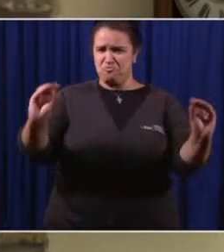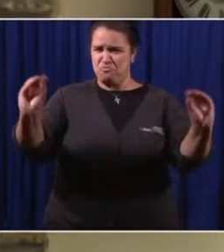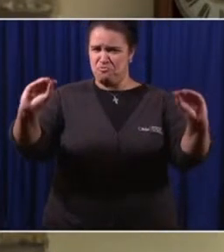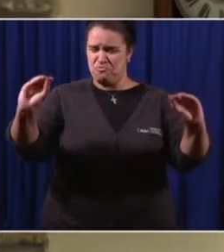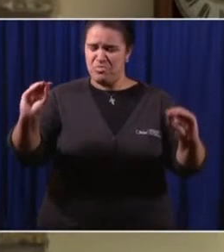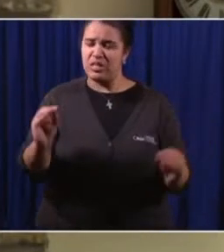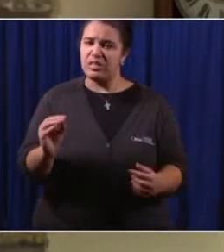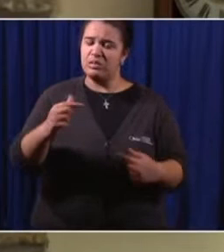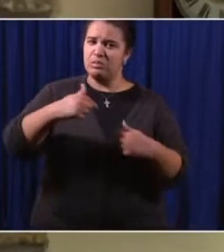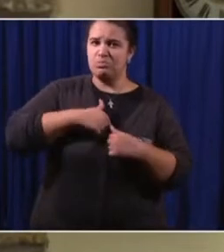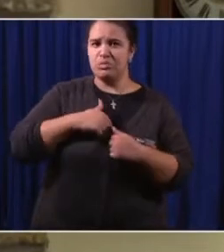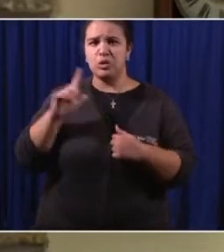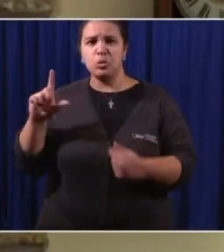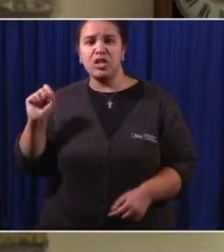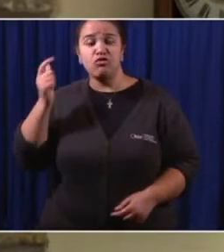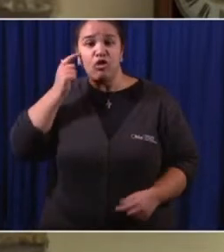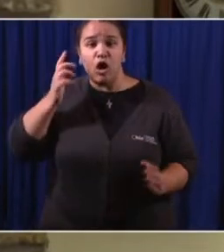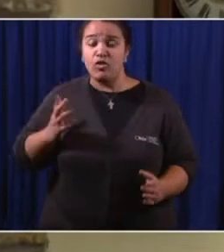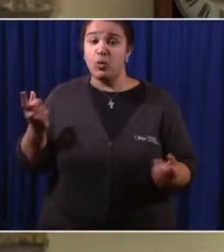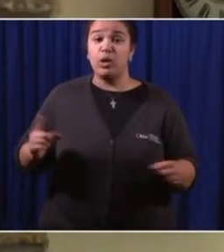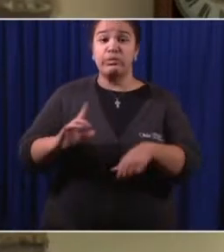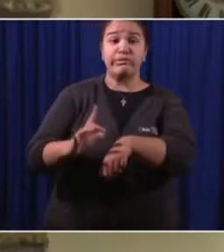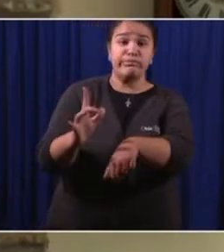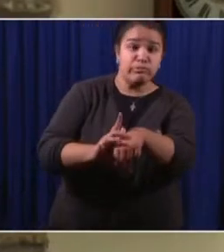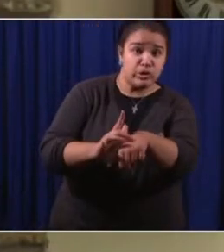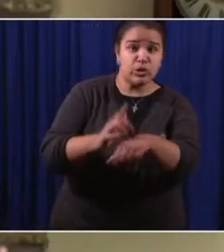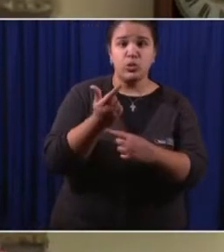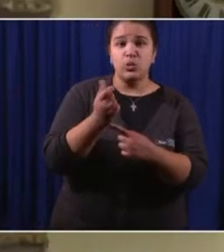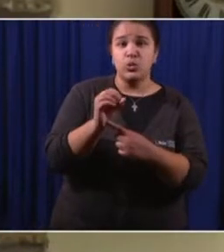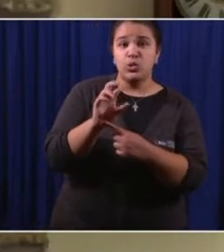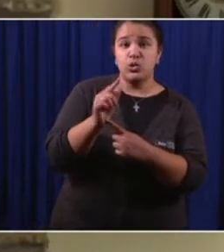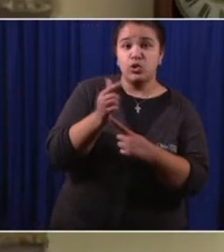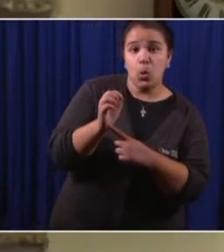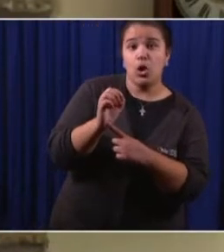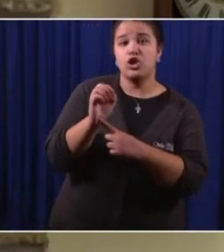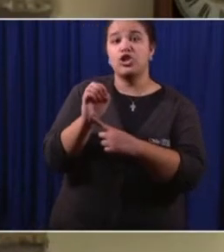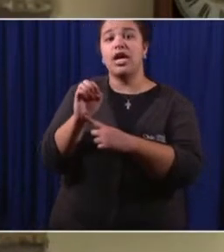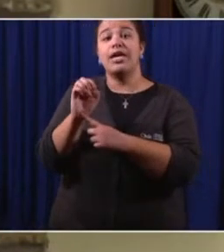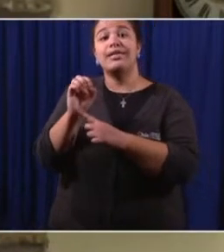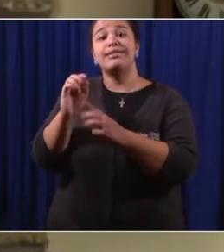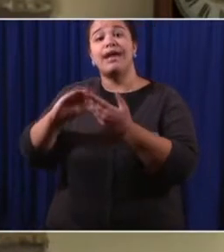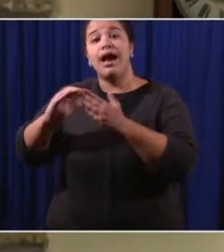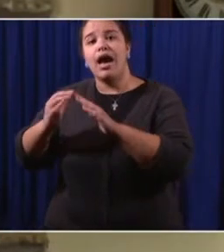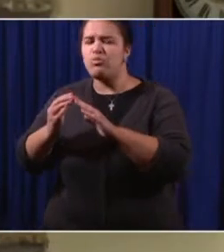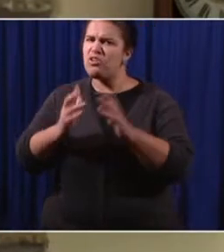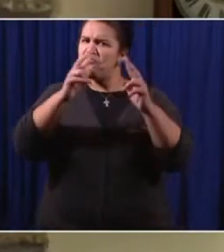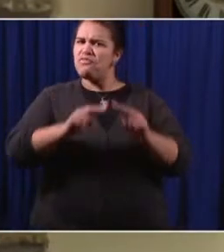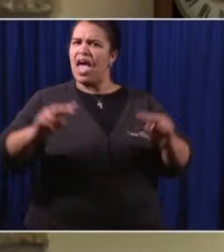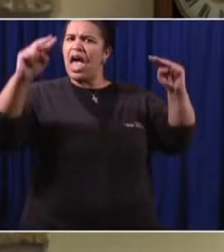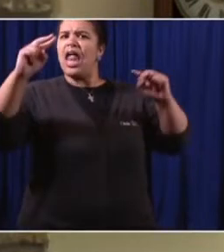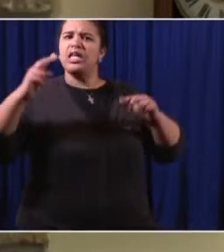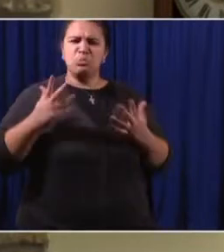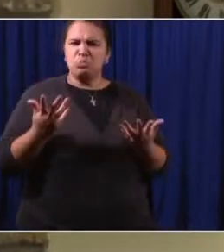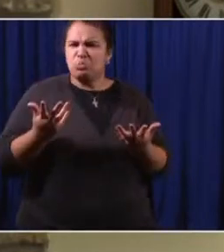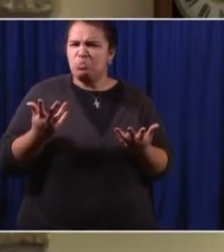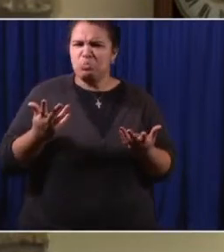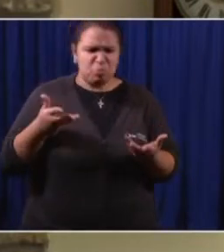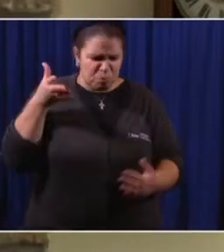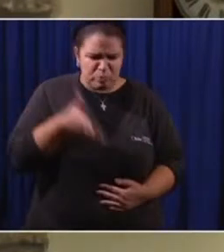been in Lordstown, when we've been in the Mahoning Valley, any place in the Valley, and at these press conferences,